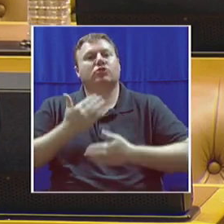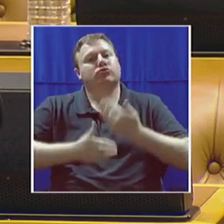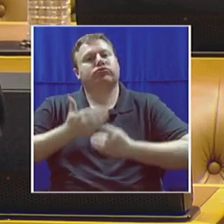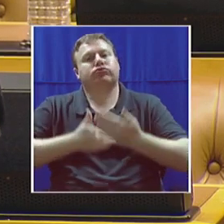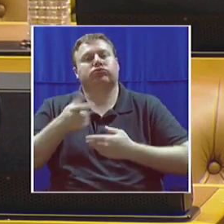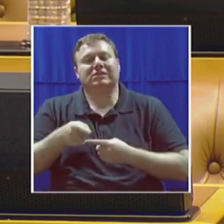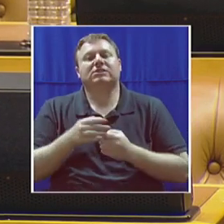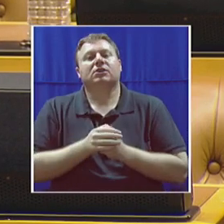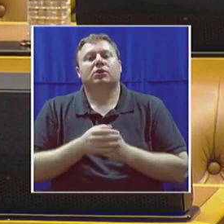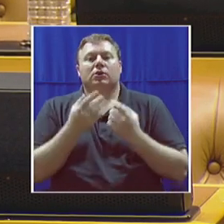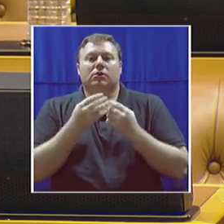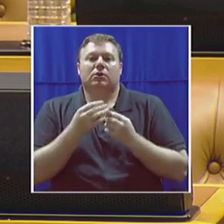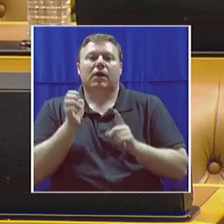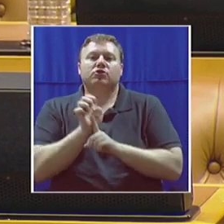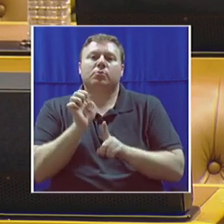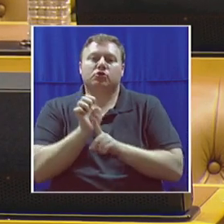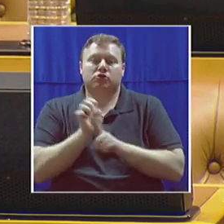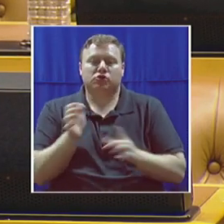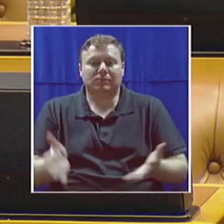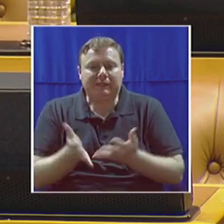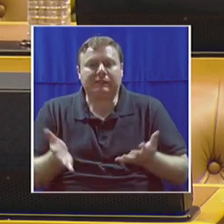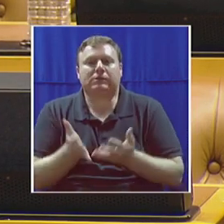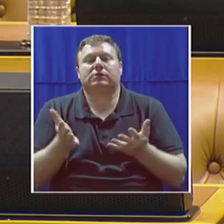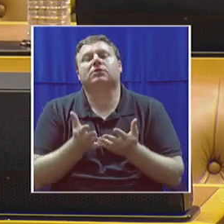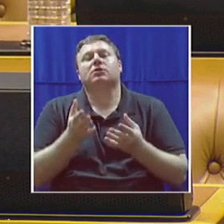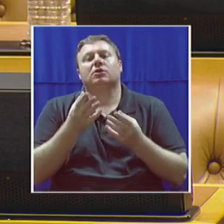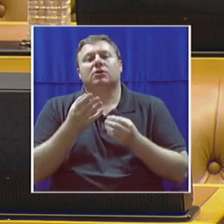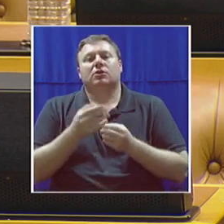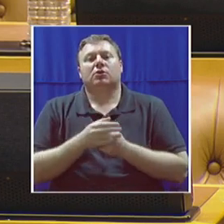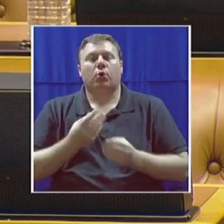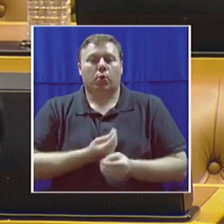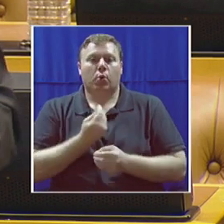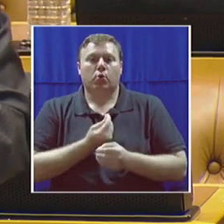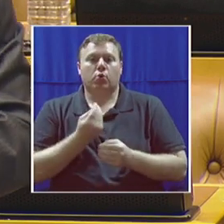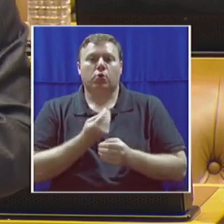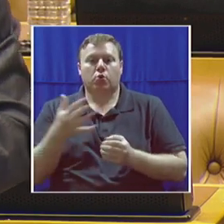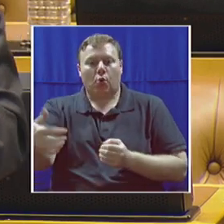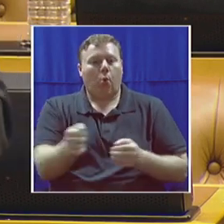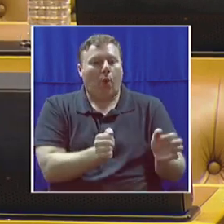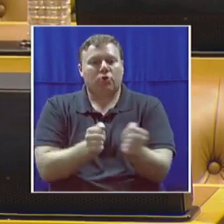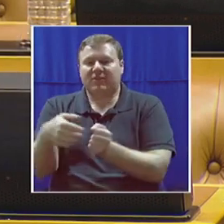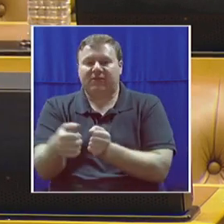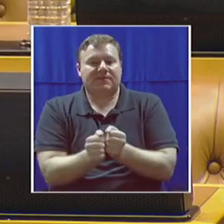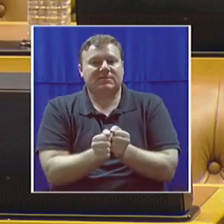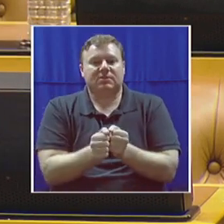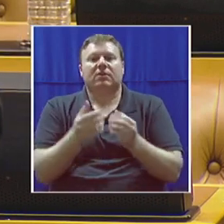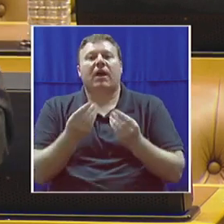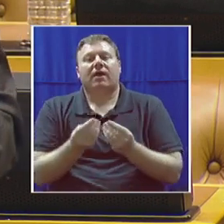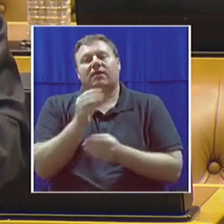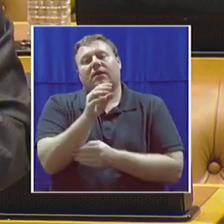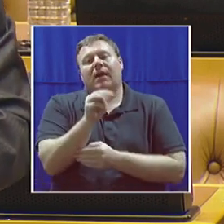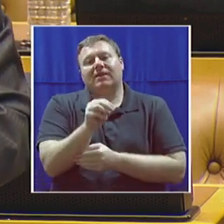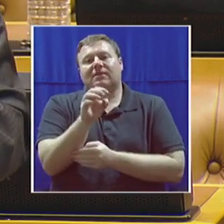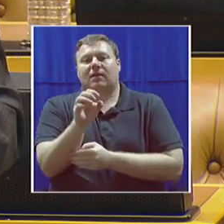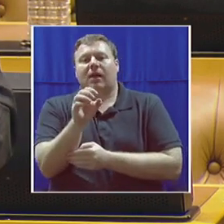entrepreneurship Youth cooperatives and smmes it's part of the program so that collaborative effort between